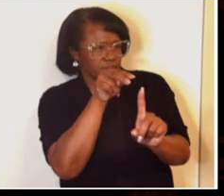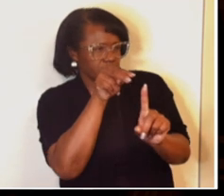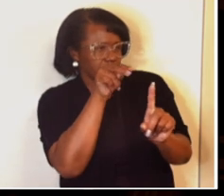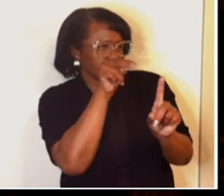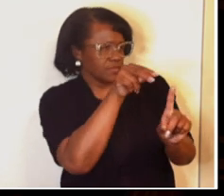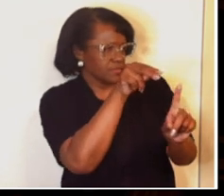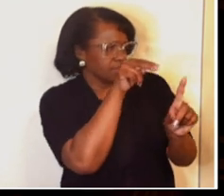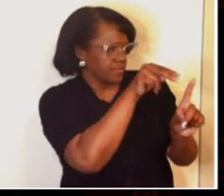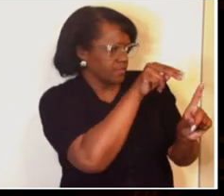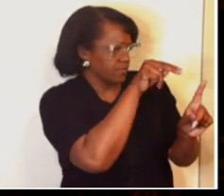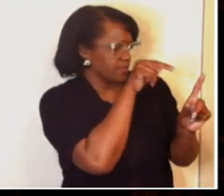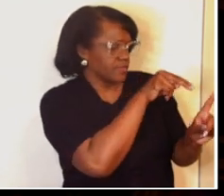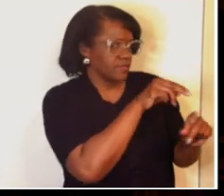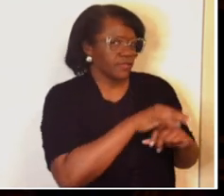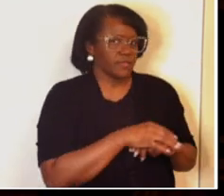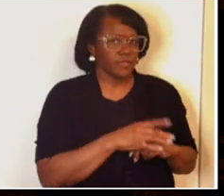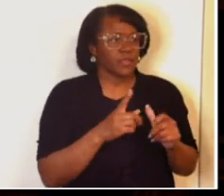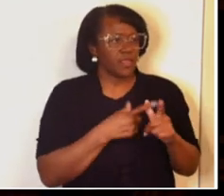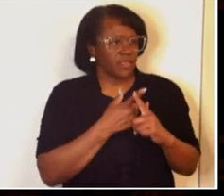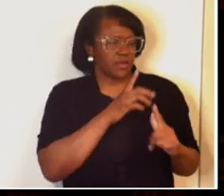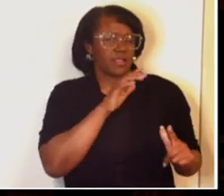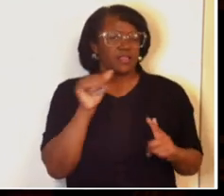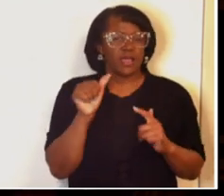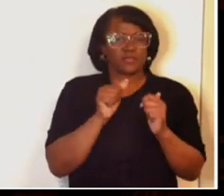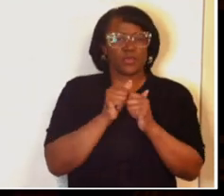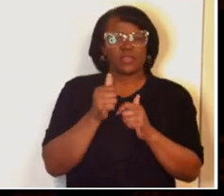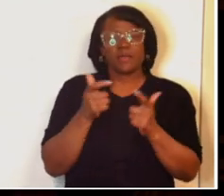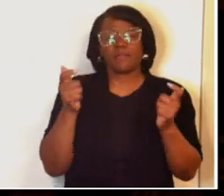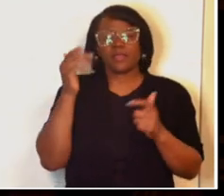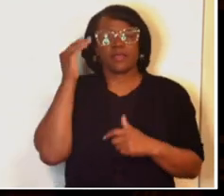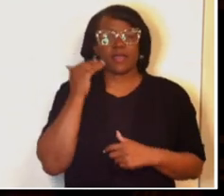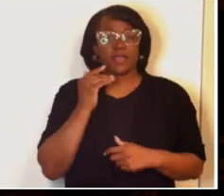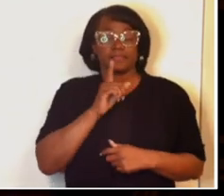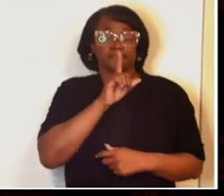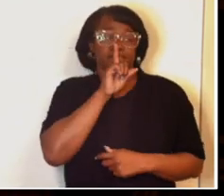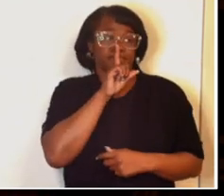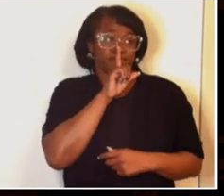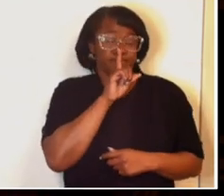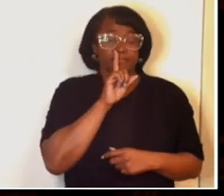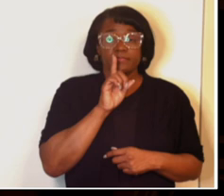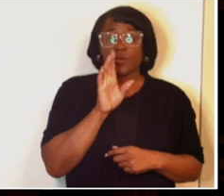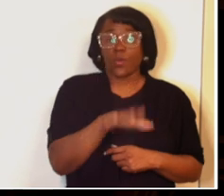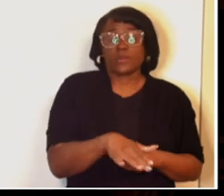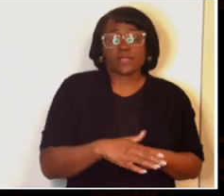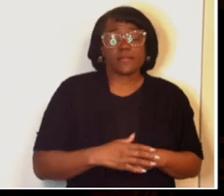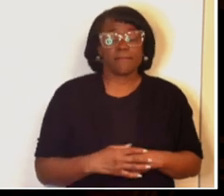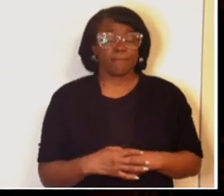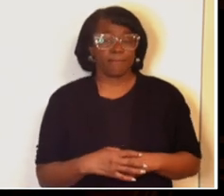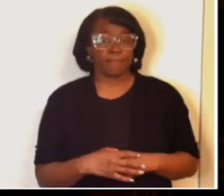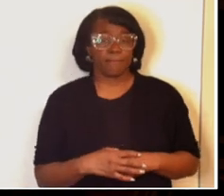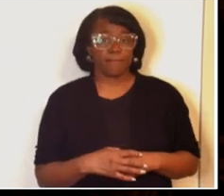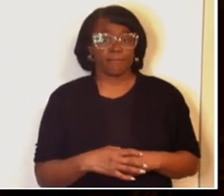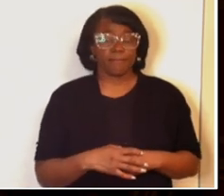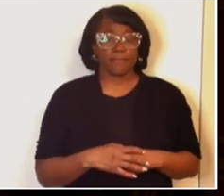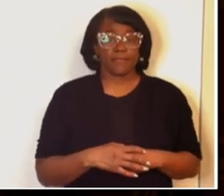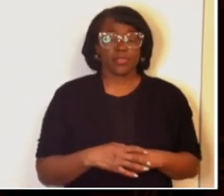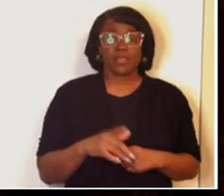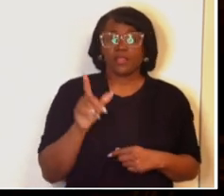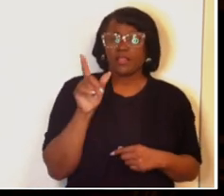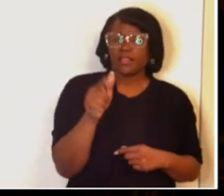eyes. He then left with Big Head, who had not said one word throughout all of this.